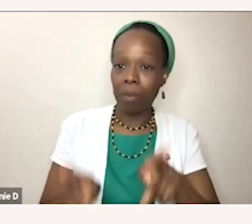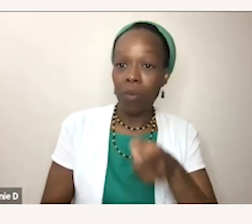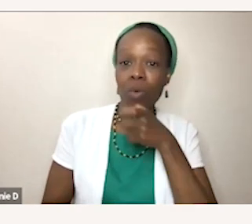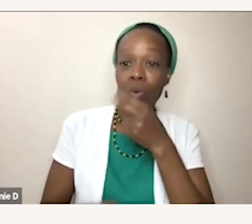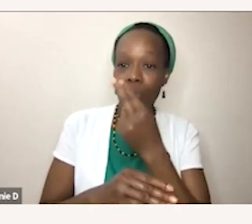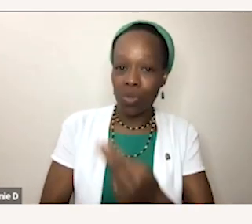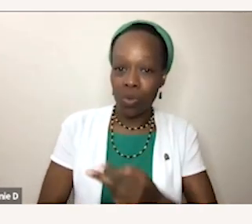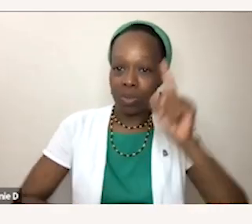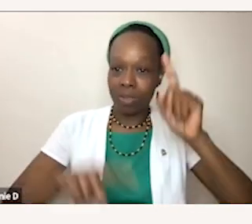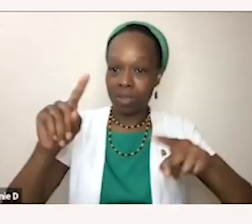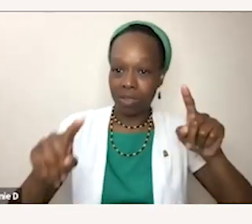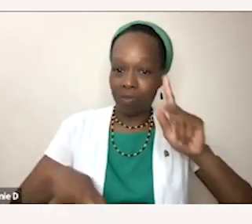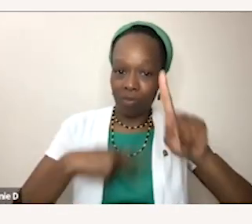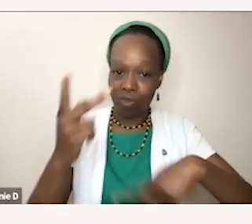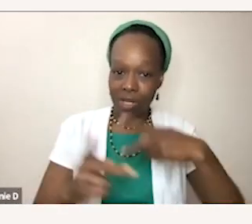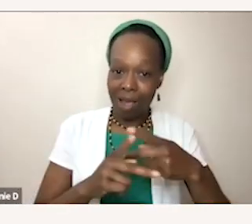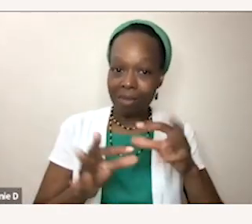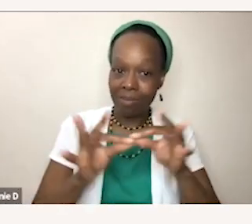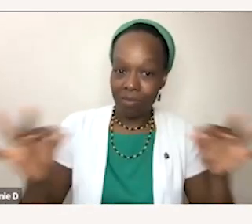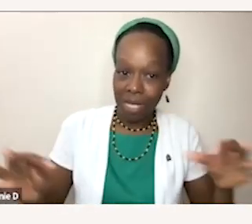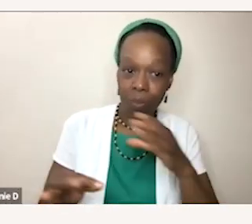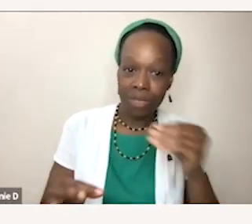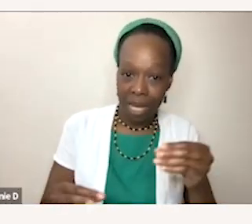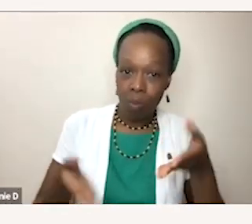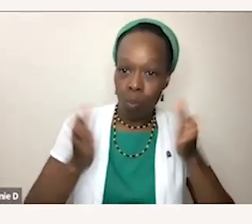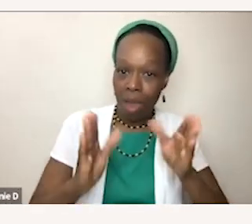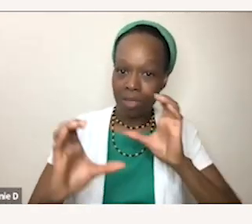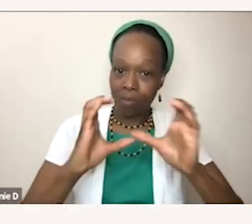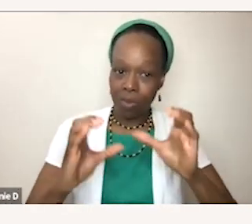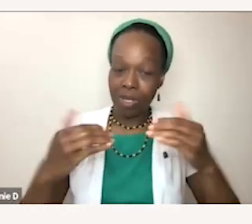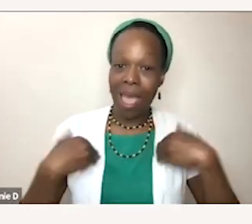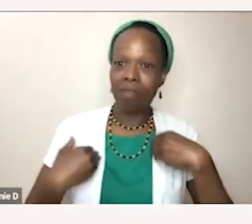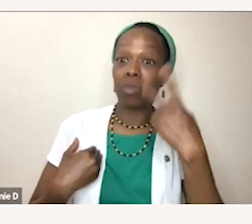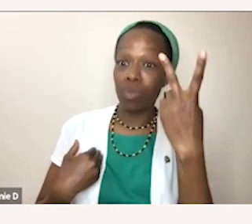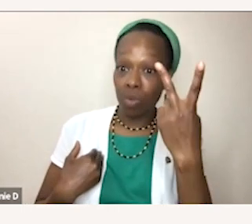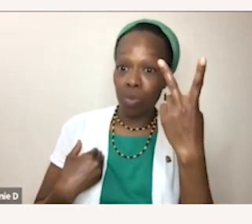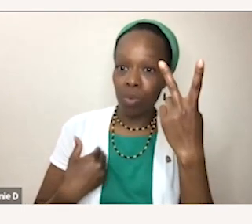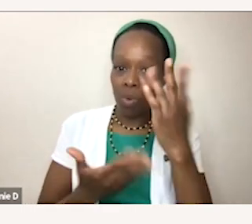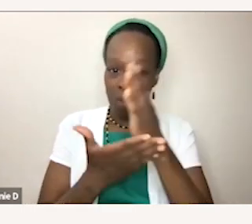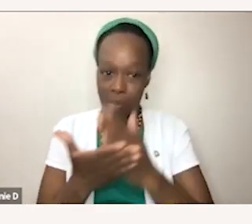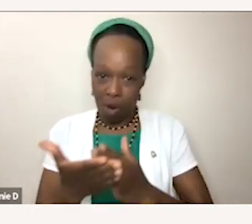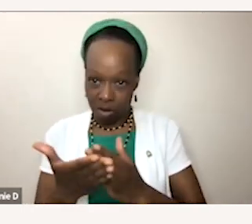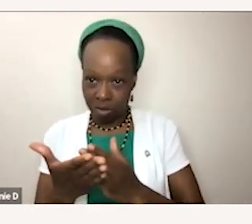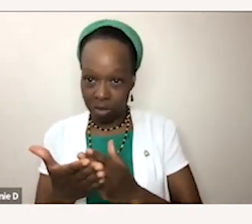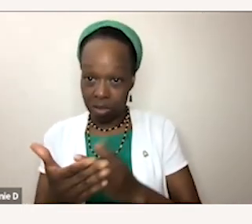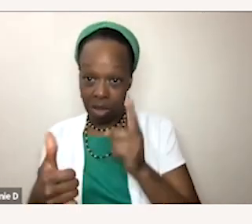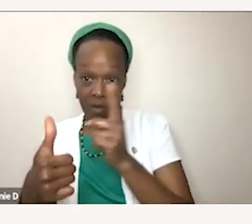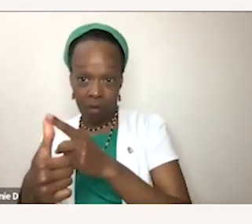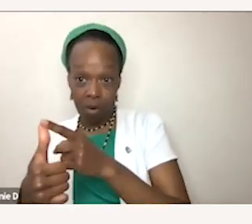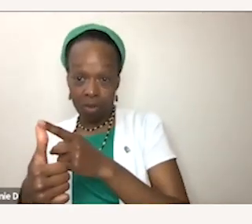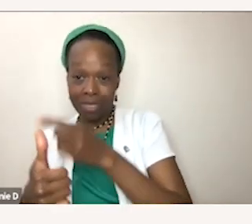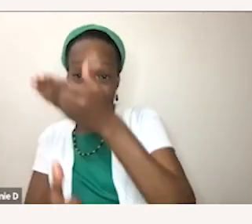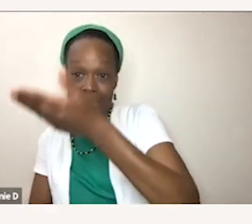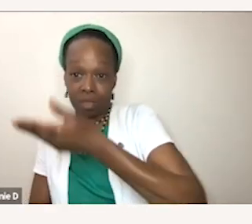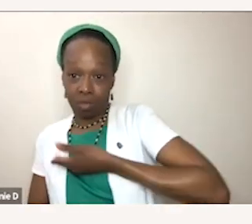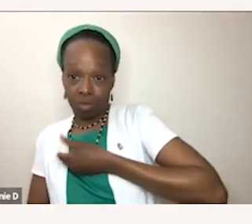of communication. It really serves a twofold purpose. It introduces these forms of communication among the general